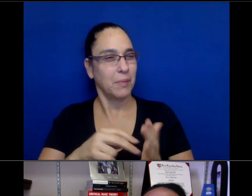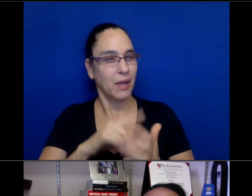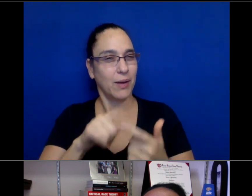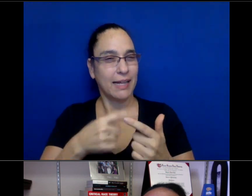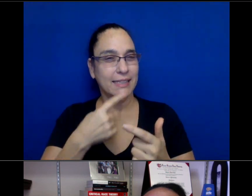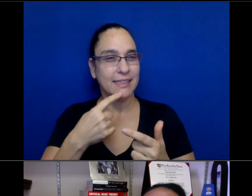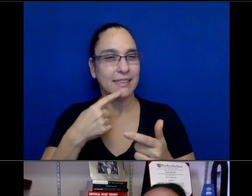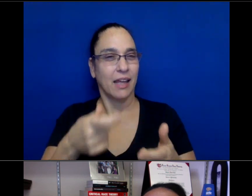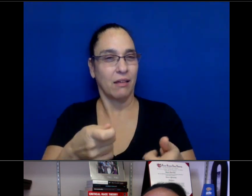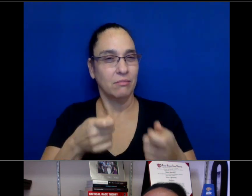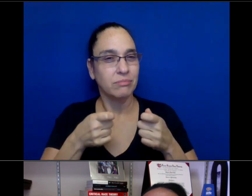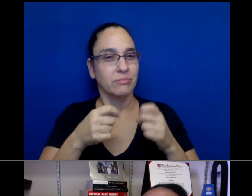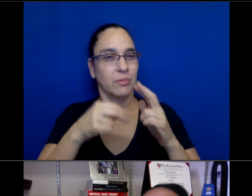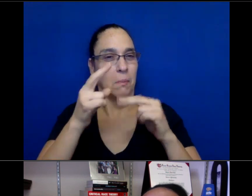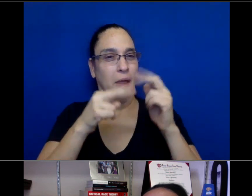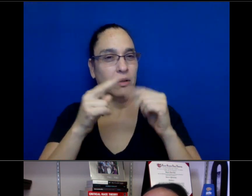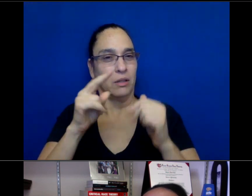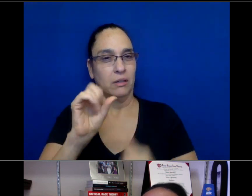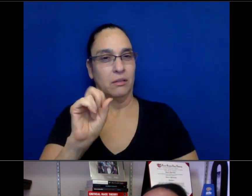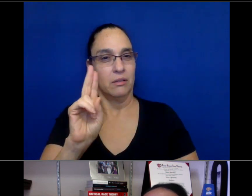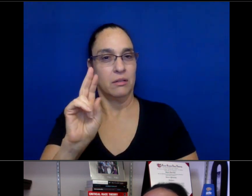building suspense.